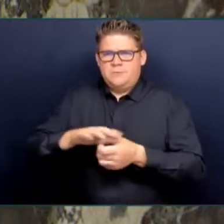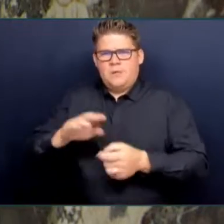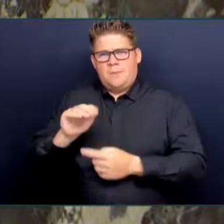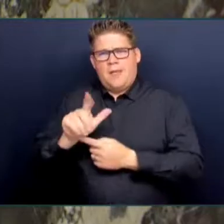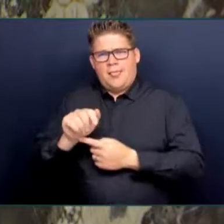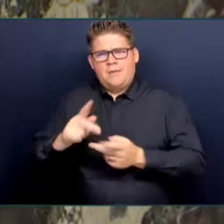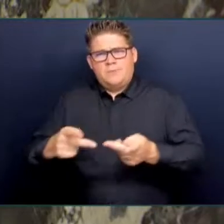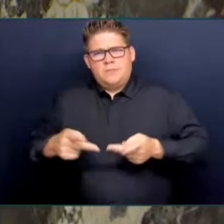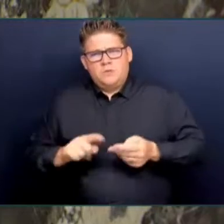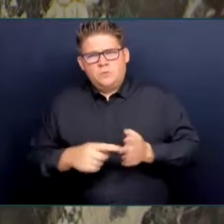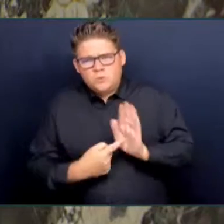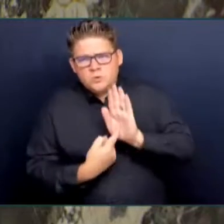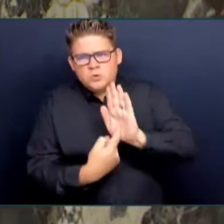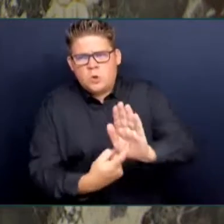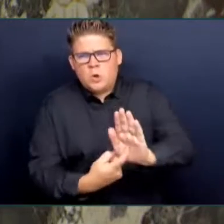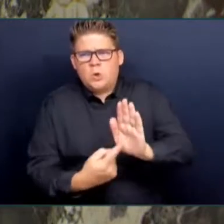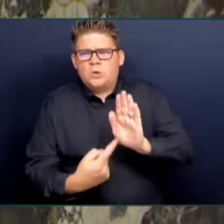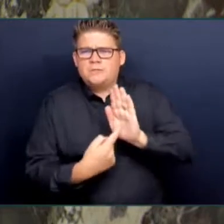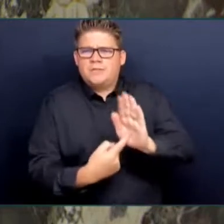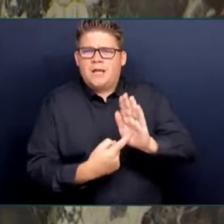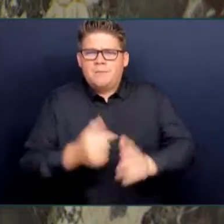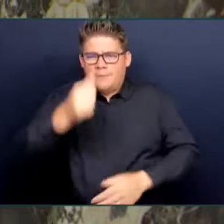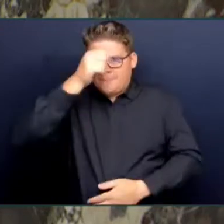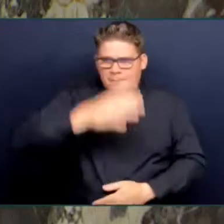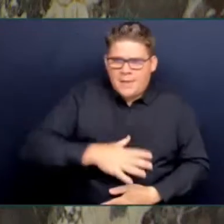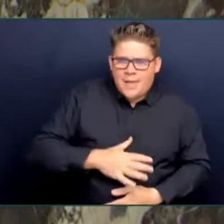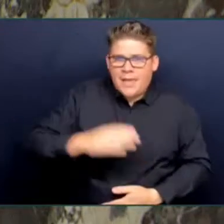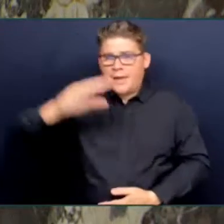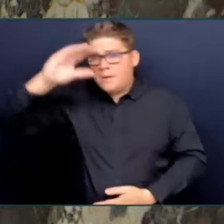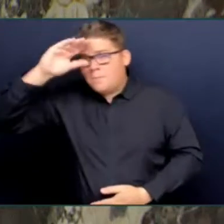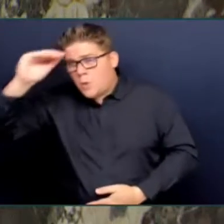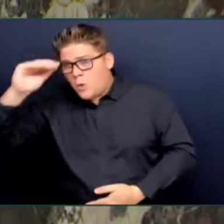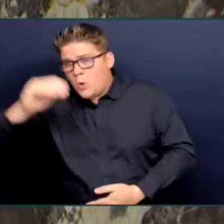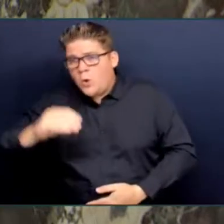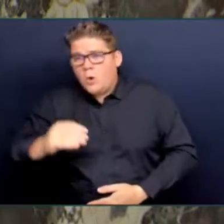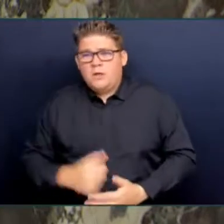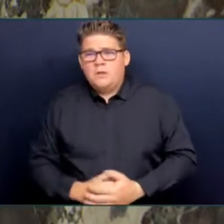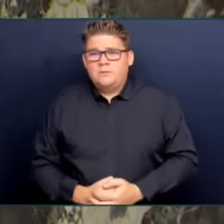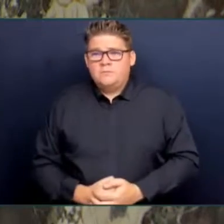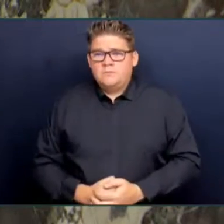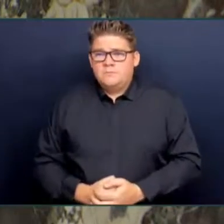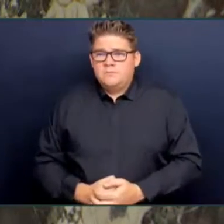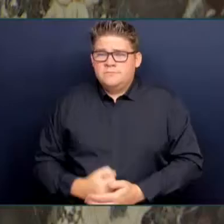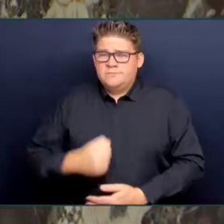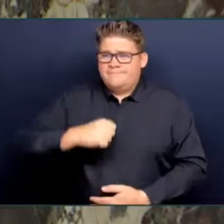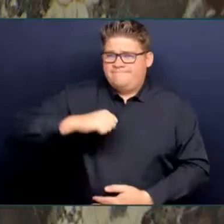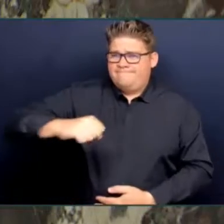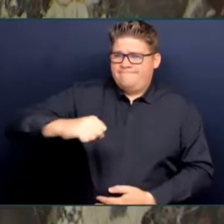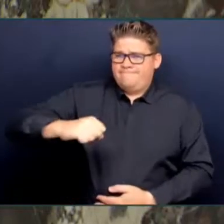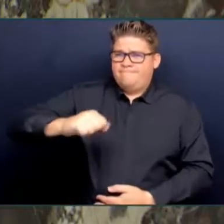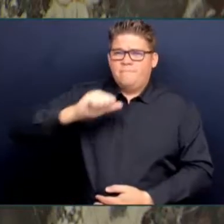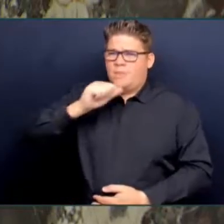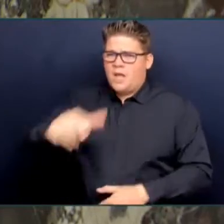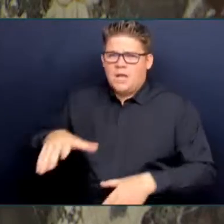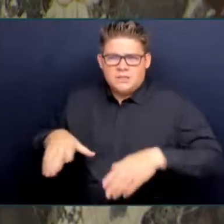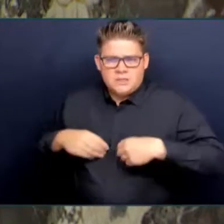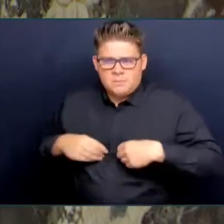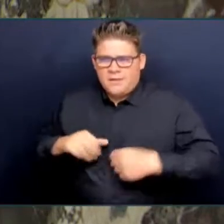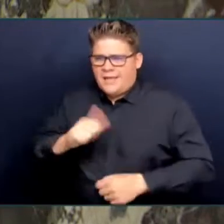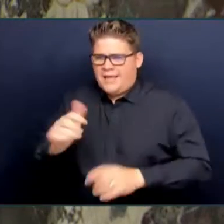and domestic violence. Because this violence isn't limited to the hockey community. It affects every community across our